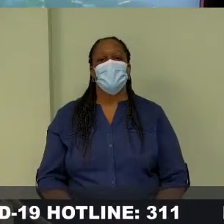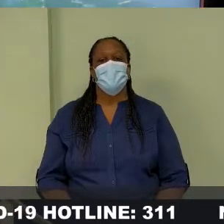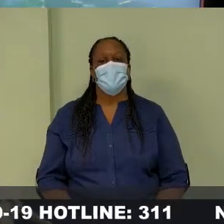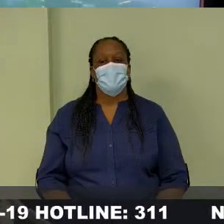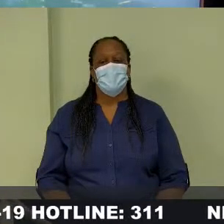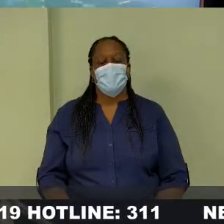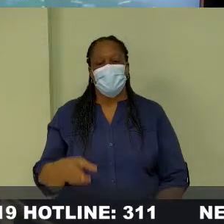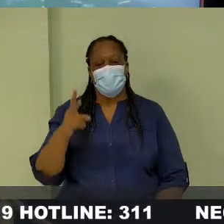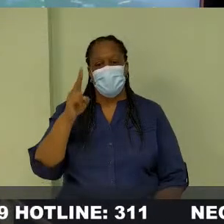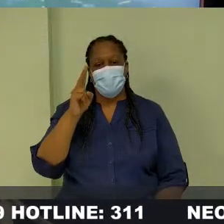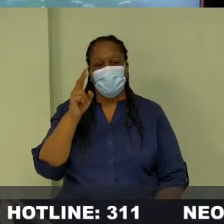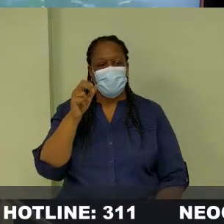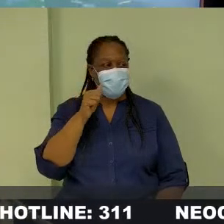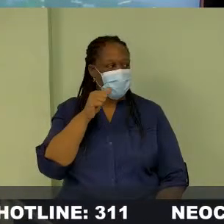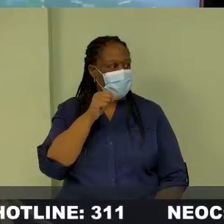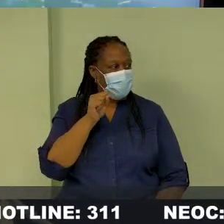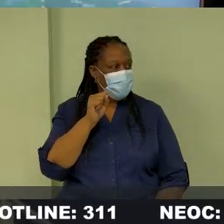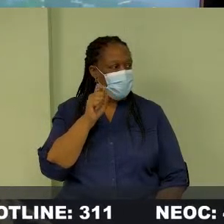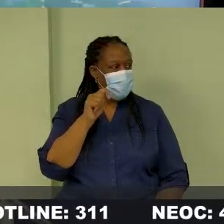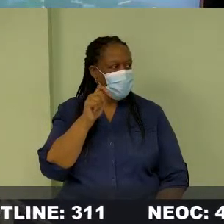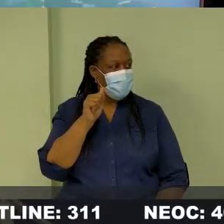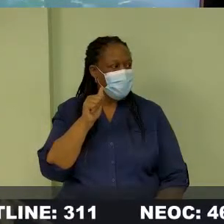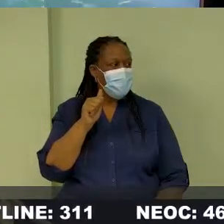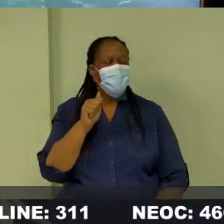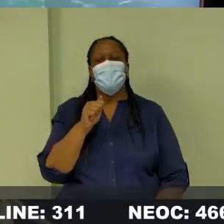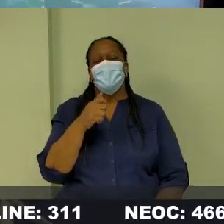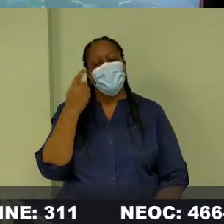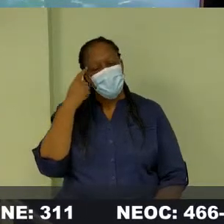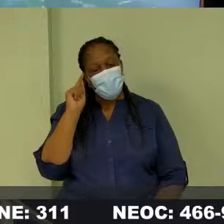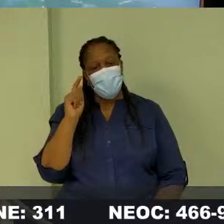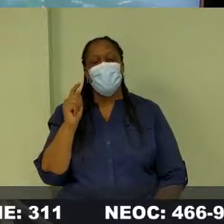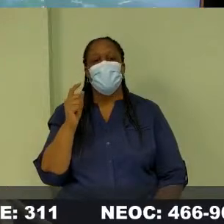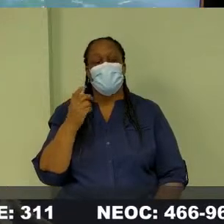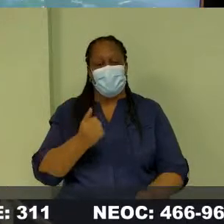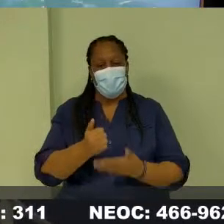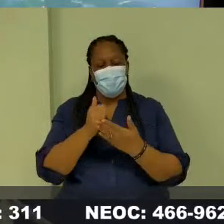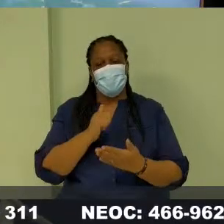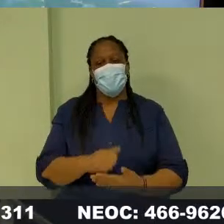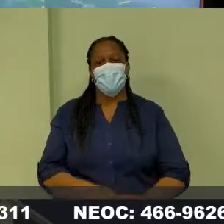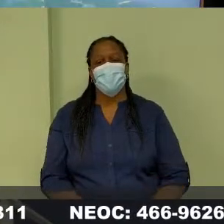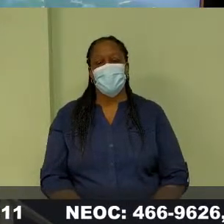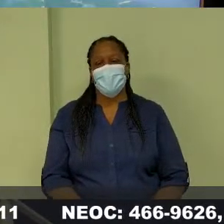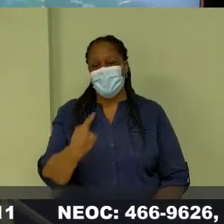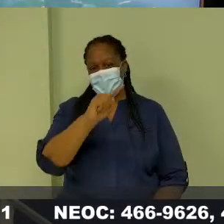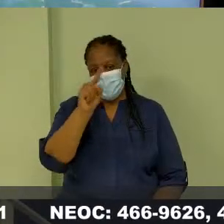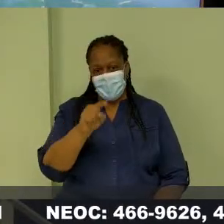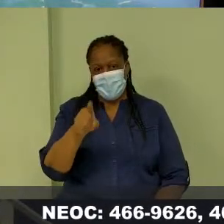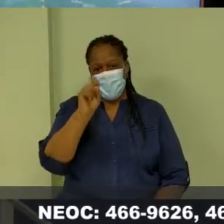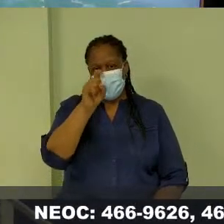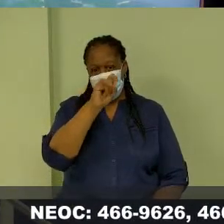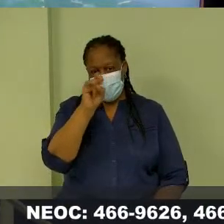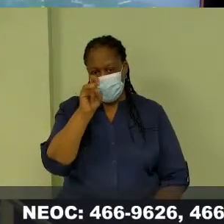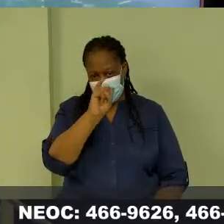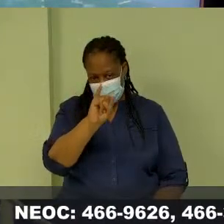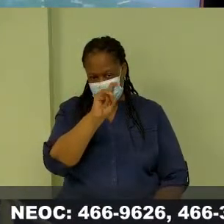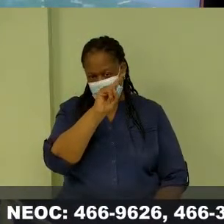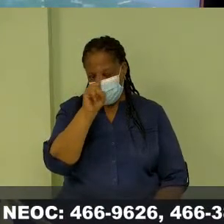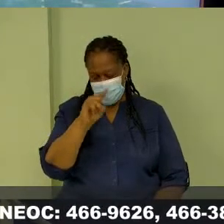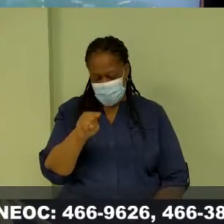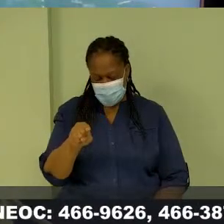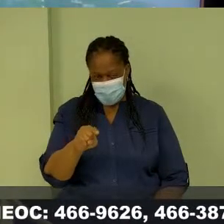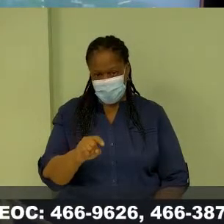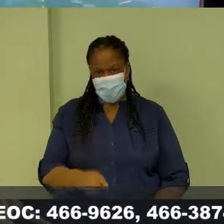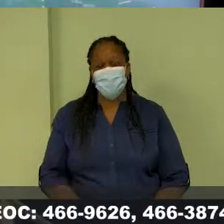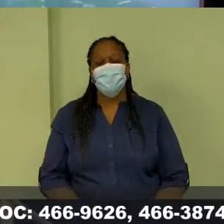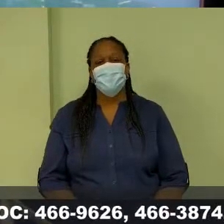Vesta Southwell for her support. We thank the ZIZ team, and we continue